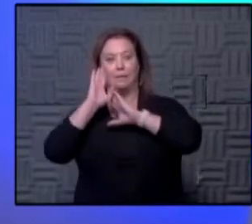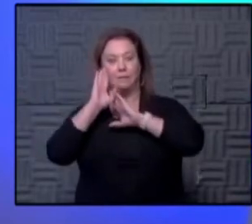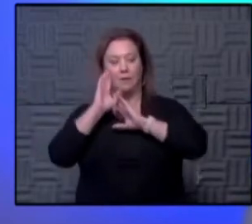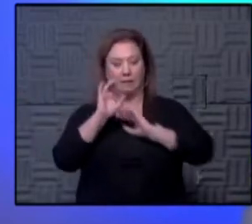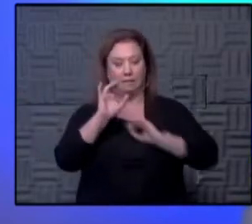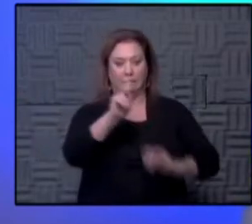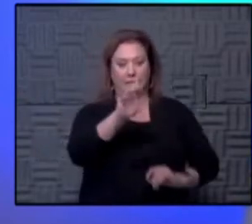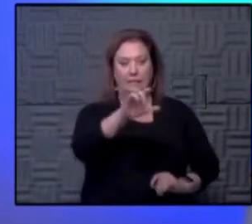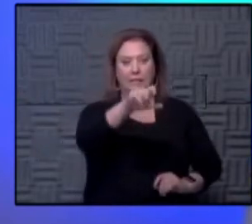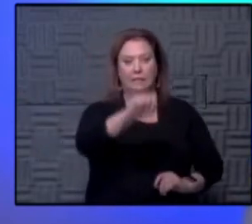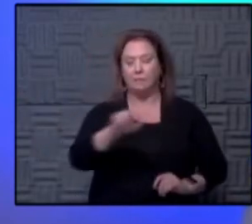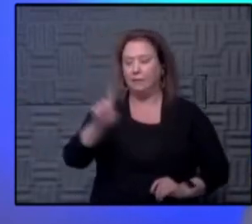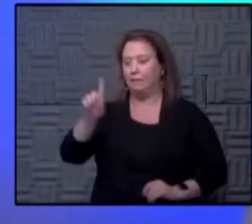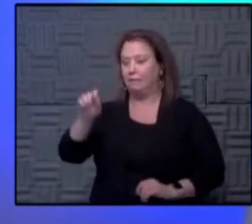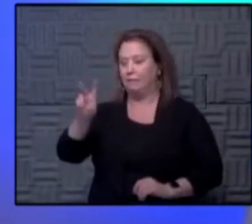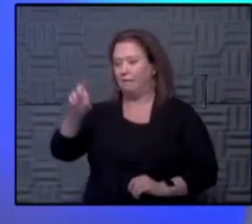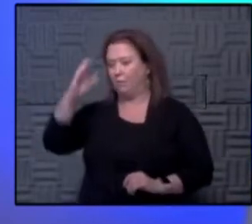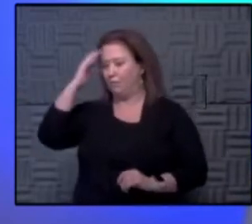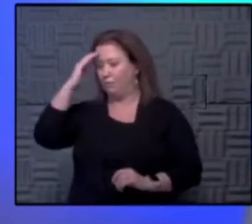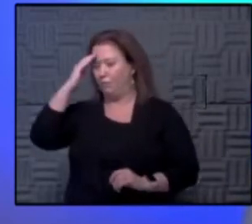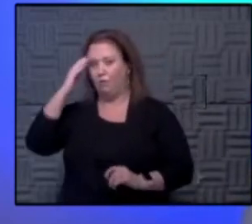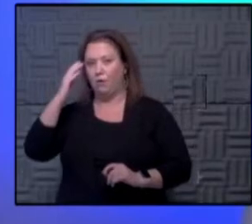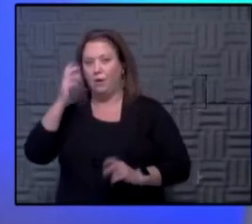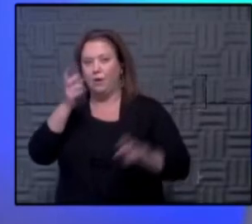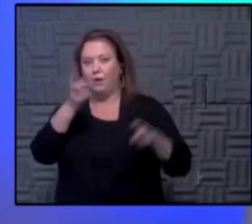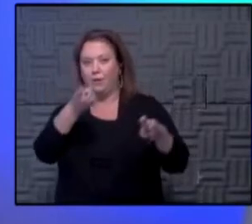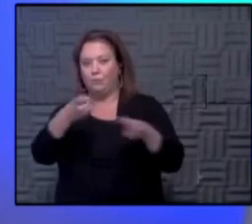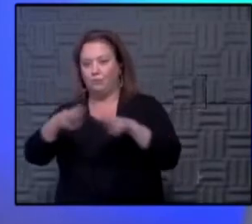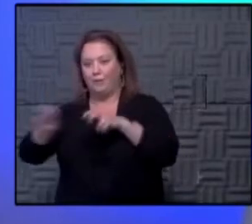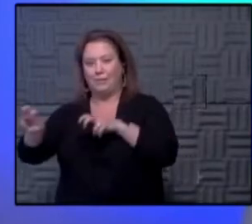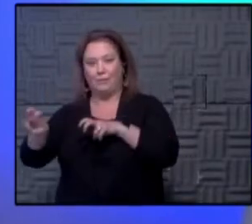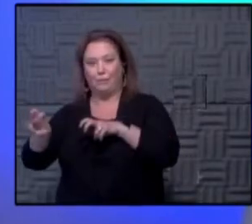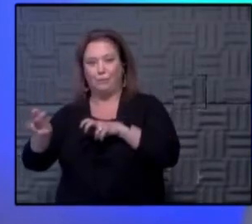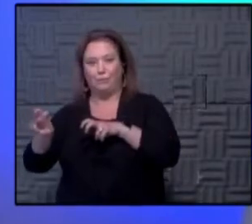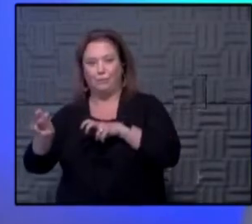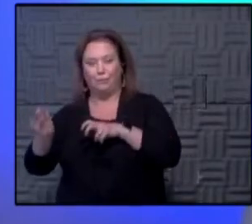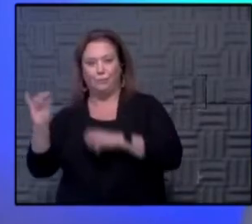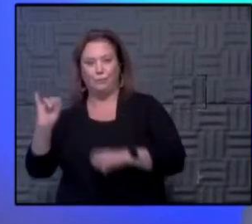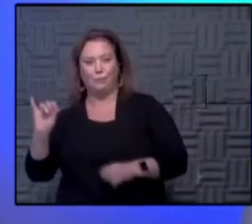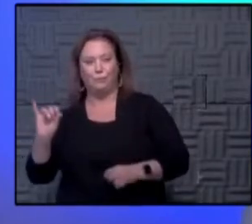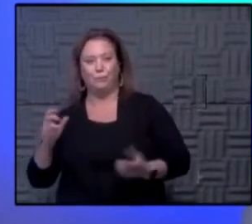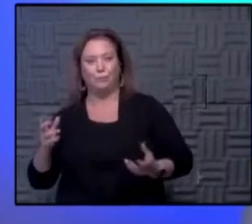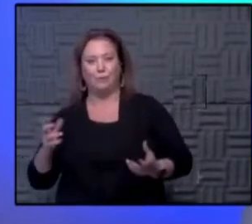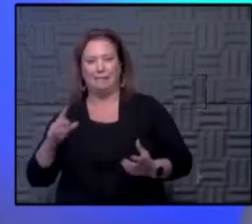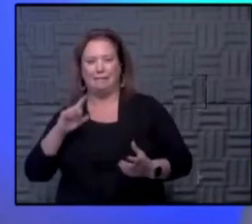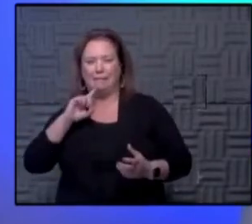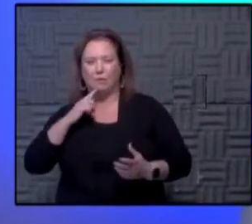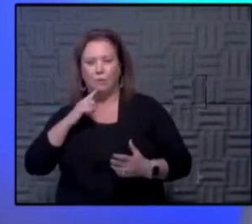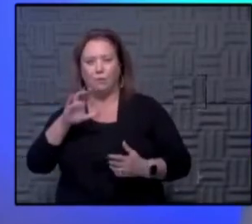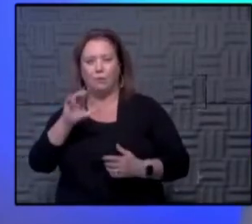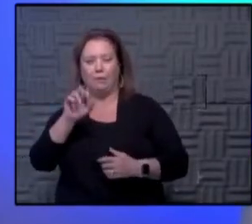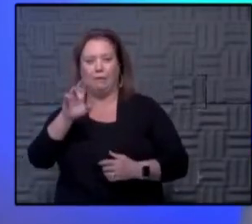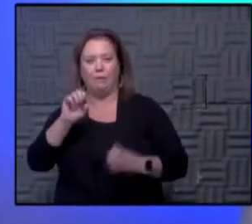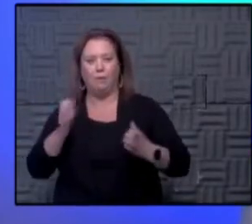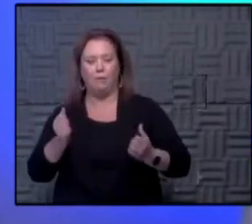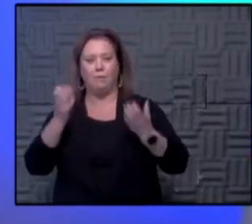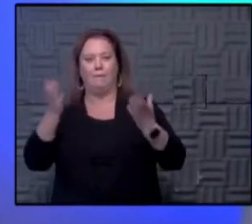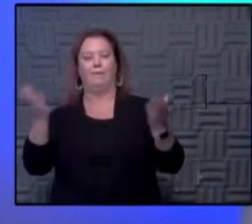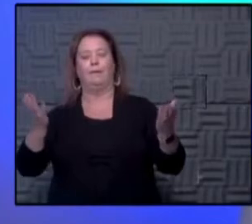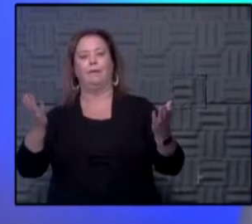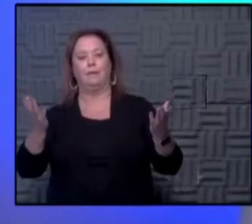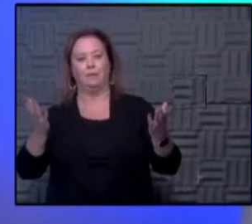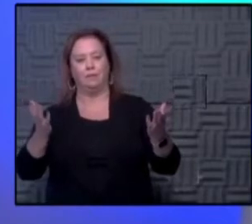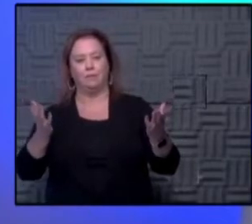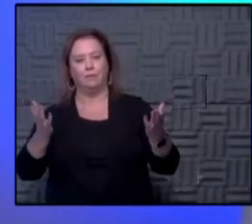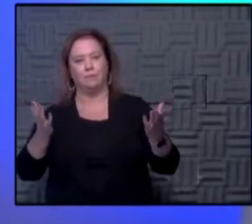but David, as you know, the transfers in that need the acute care that we can provide here,